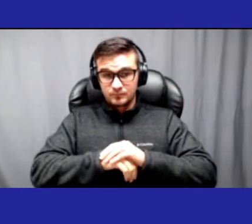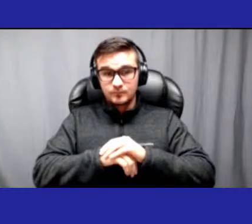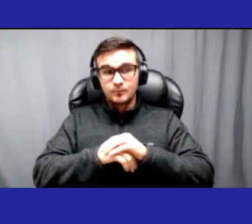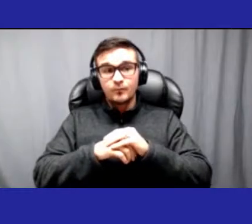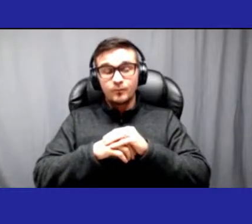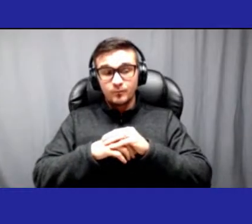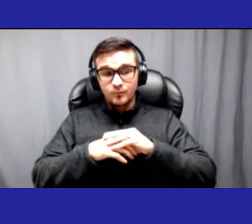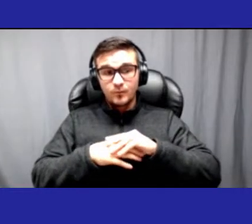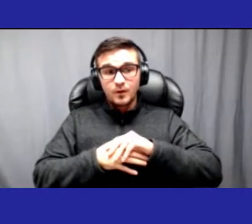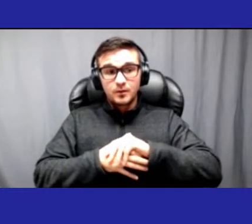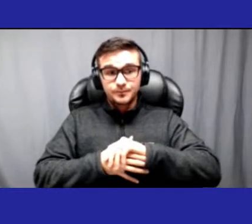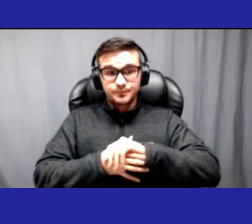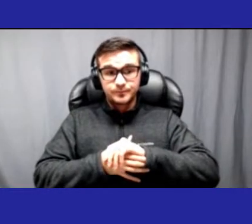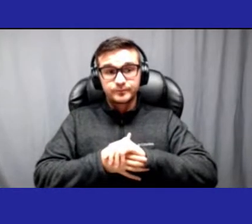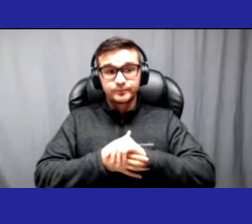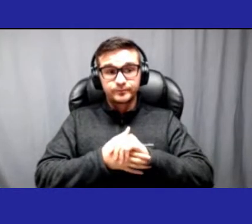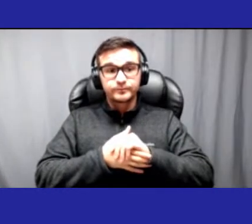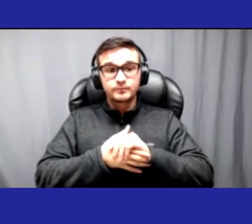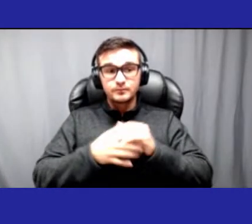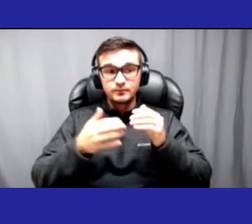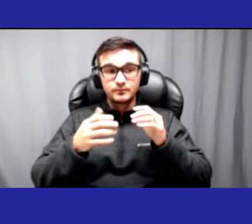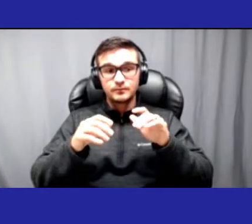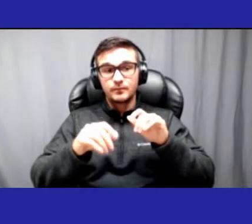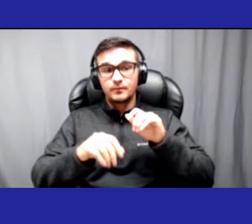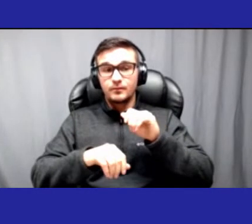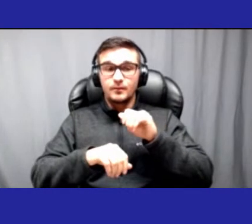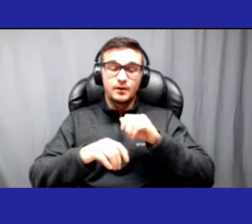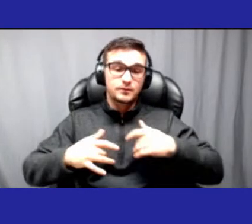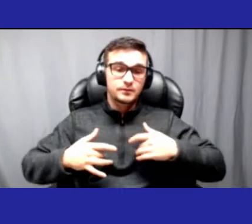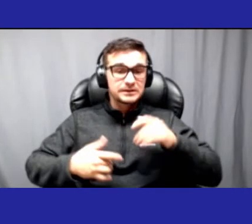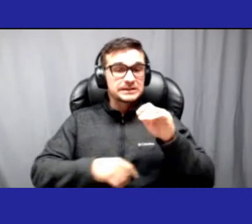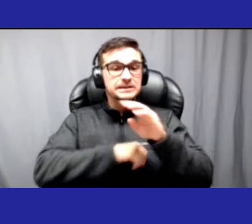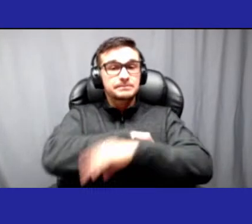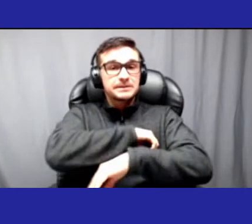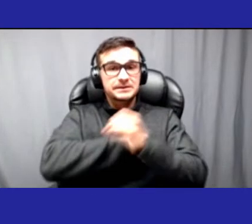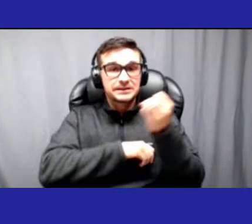16th. Next slide, please. We are proud to share that out of the